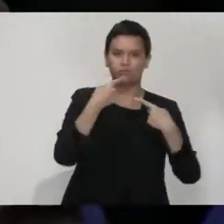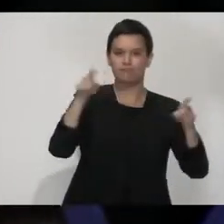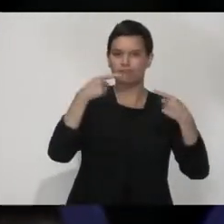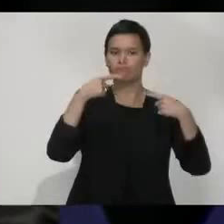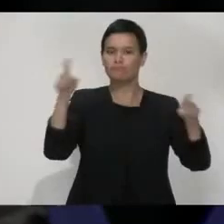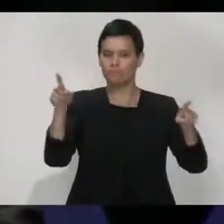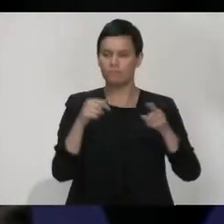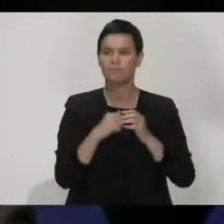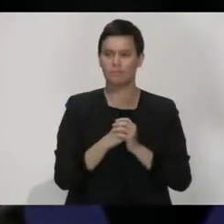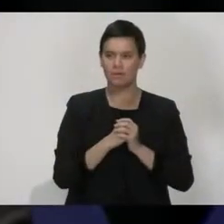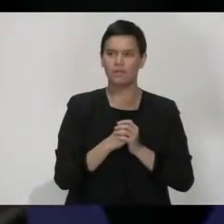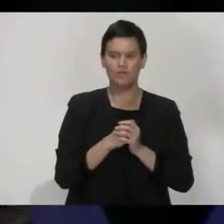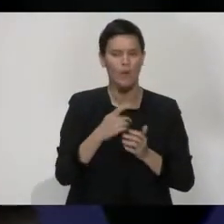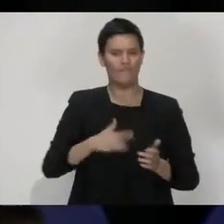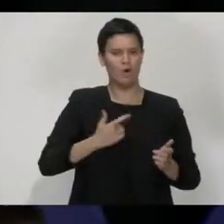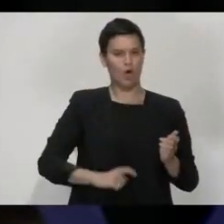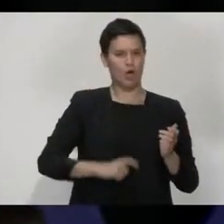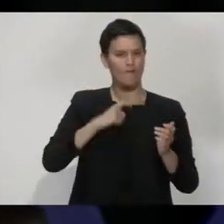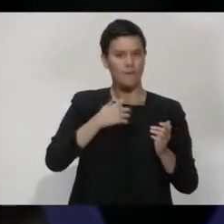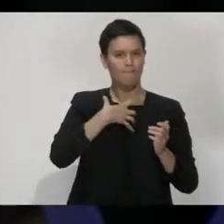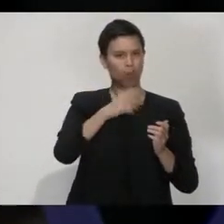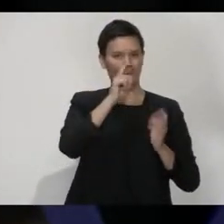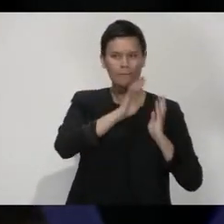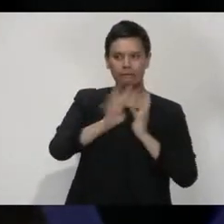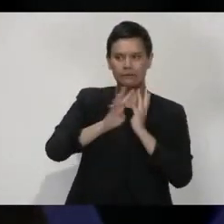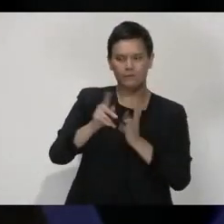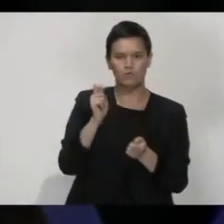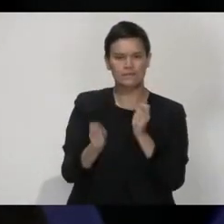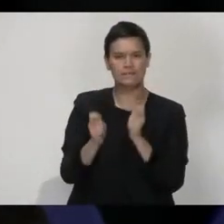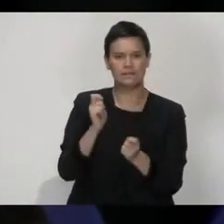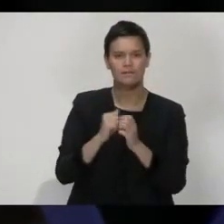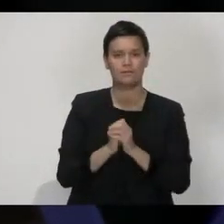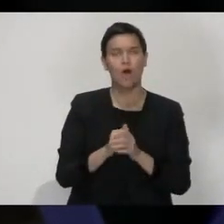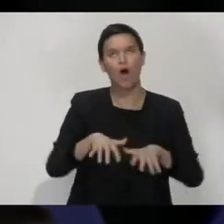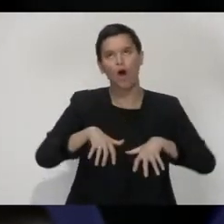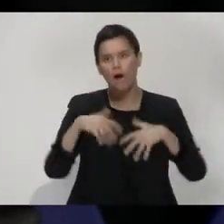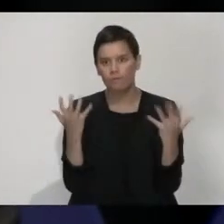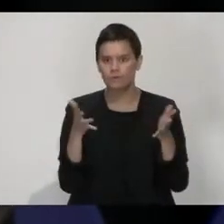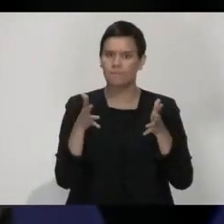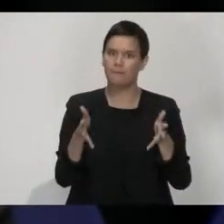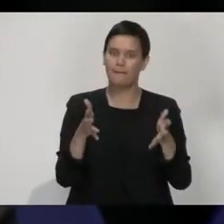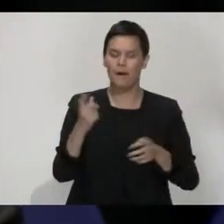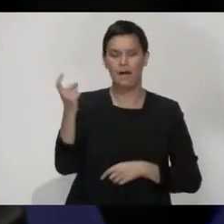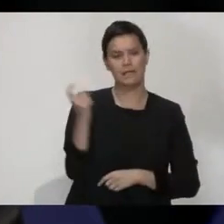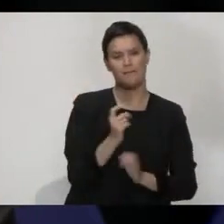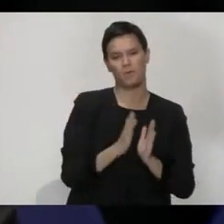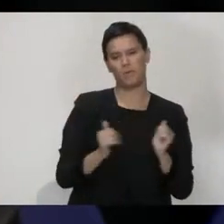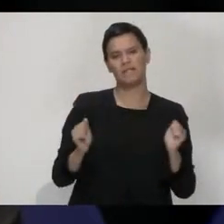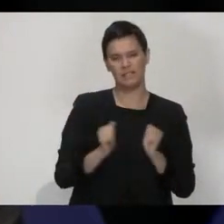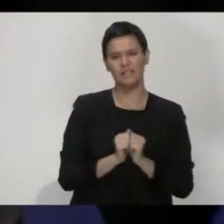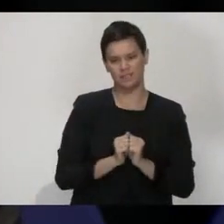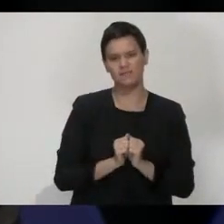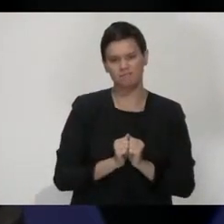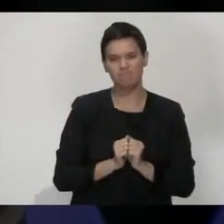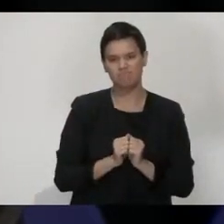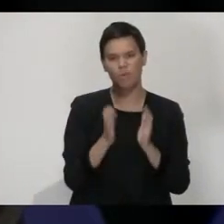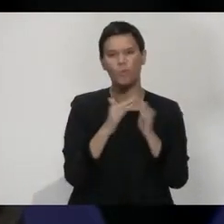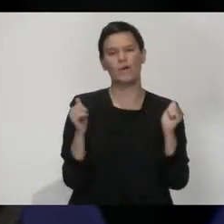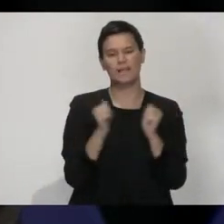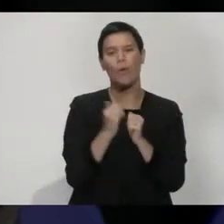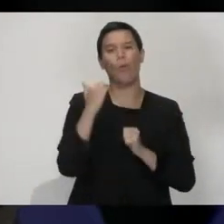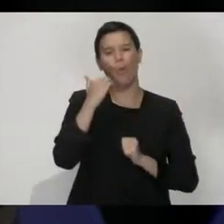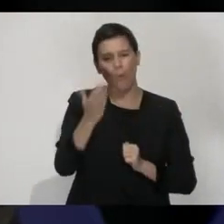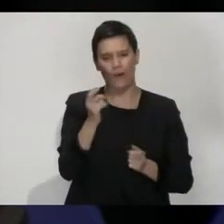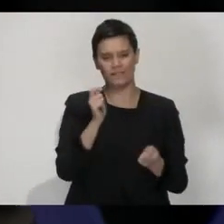weekend period, which traditionally sees a bit of a drop-off in the numbers of people being tested. We are going to have significant numbers of